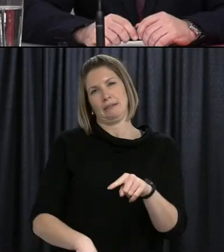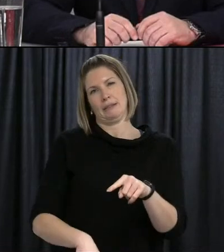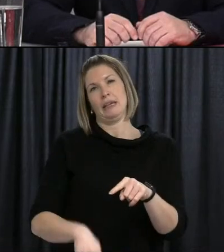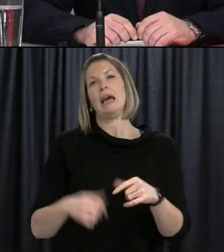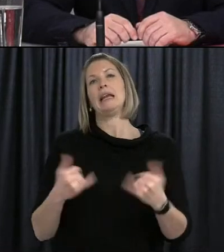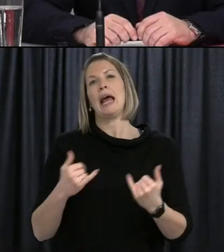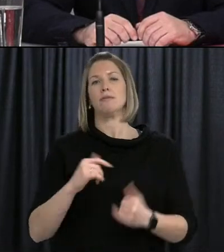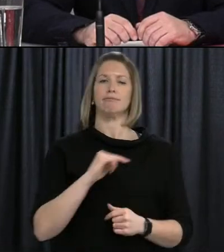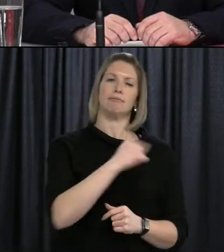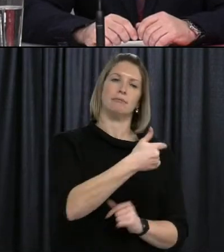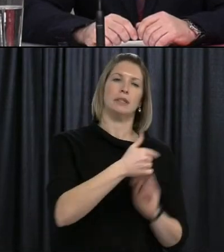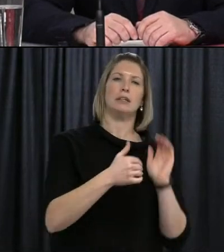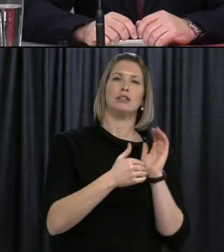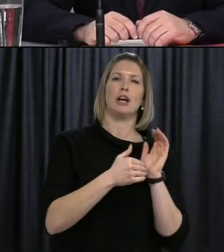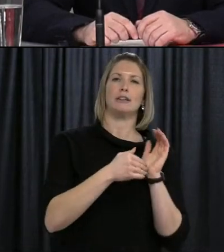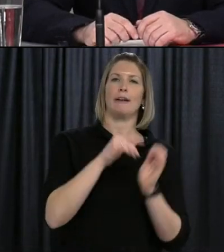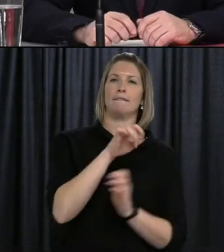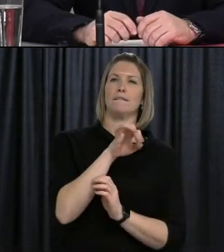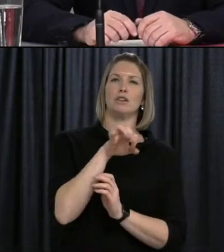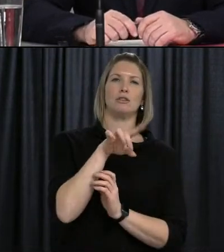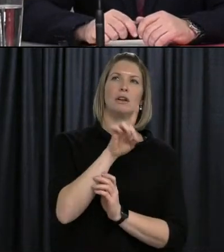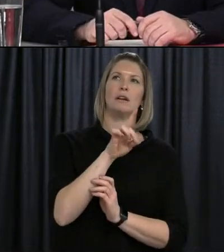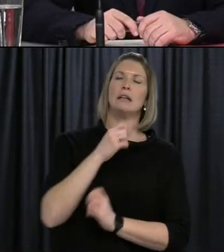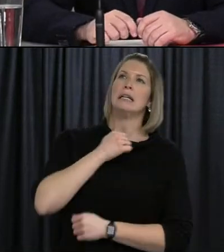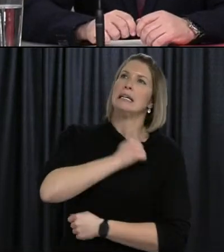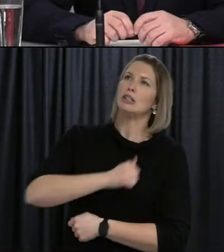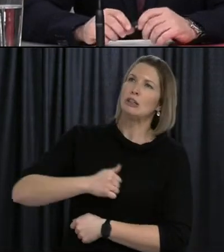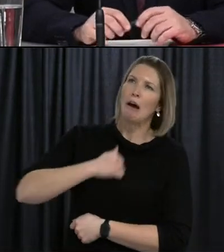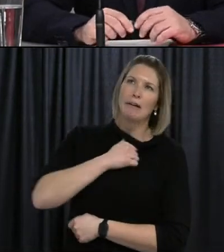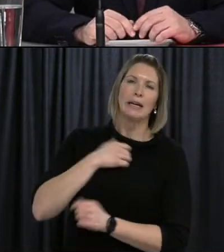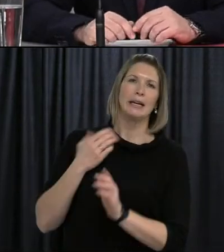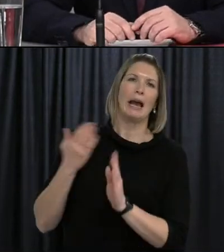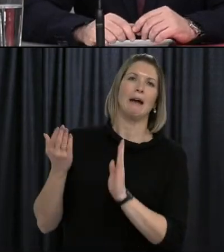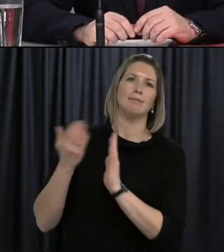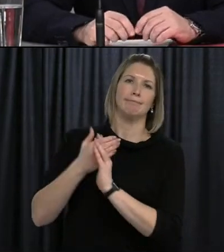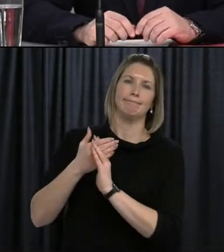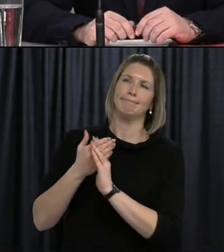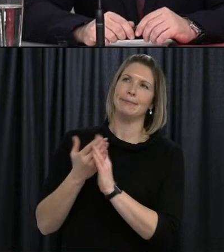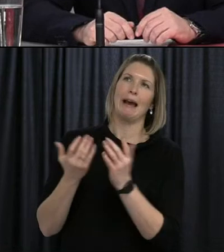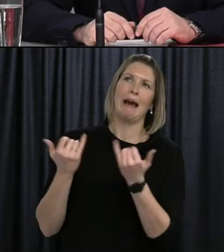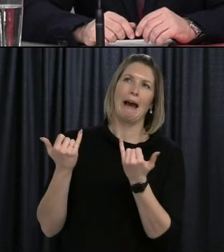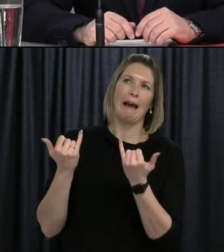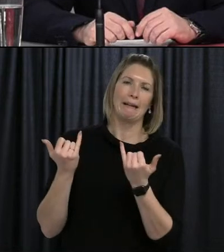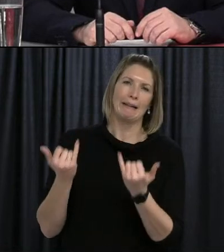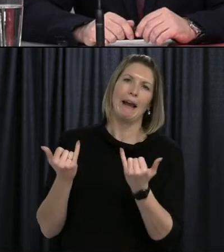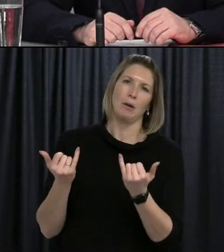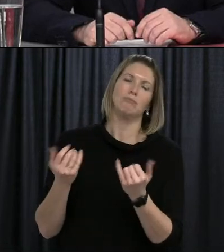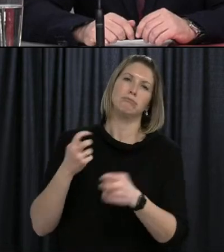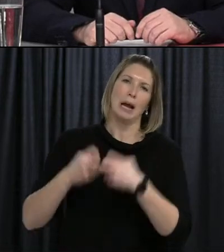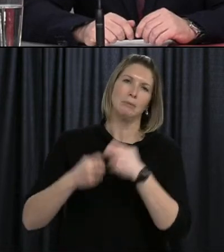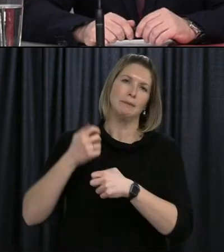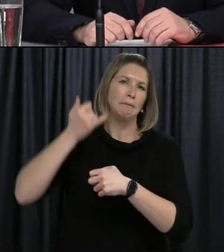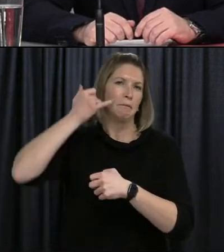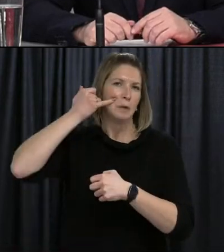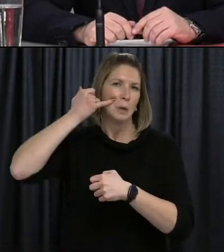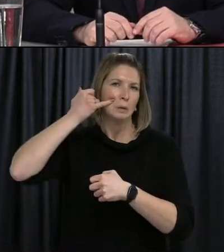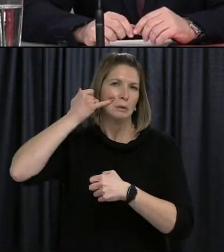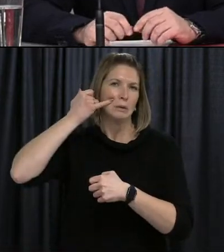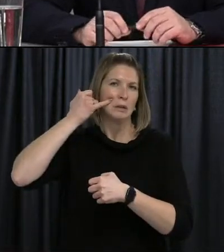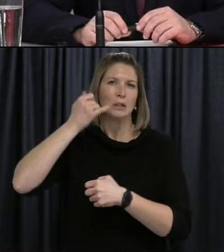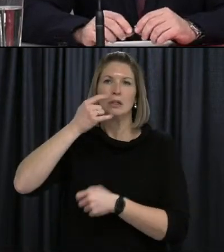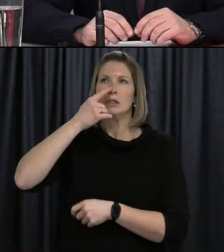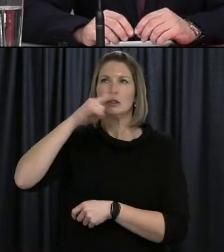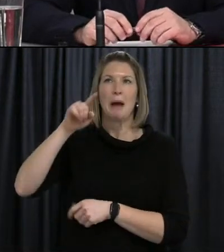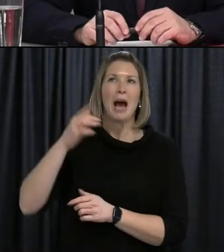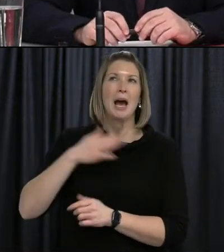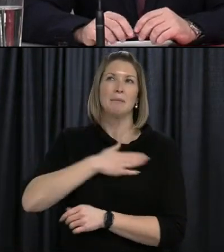We have to keep it up. Sorry, just before Dr. Fitzgerald It's still gets happening, going yeah. there, we are still having the feedback. So if everyone could just